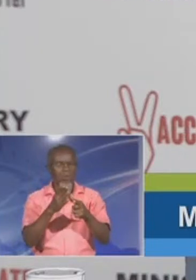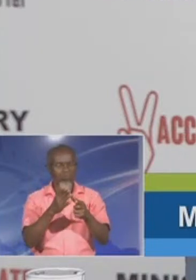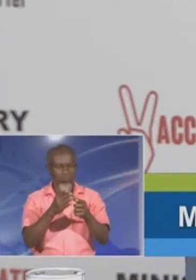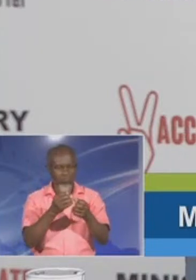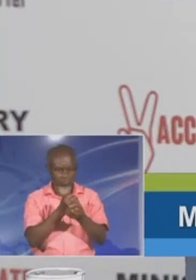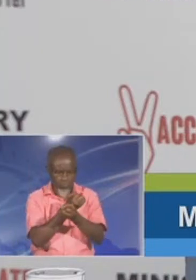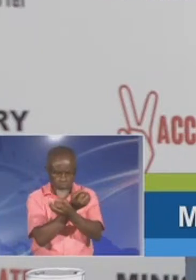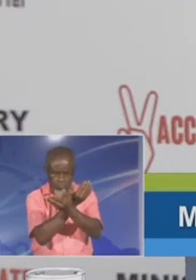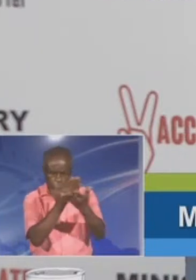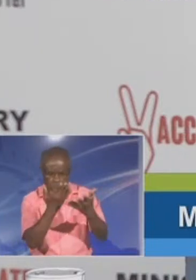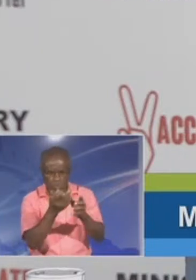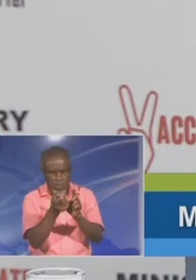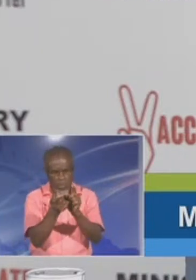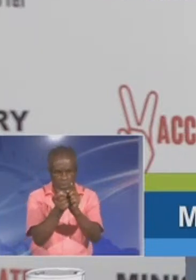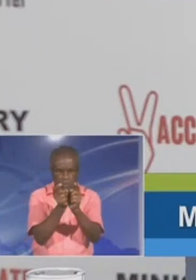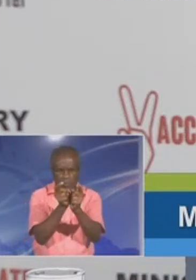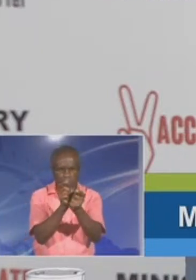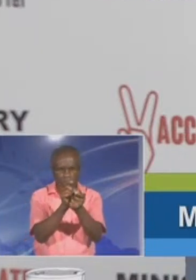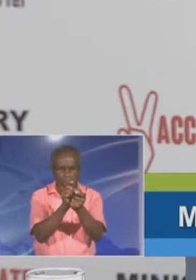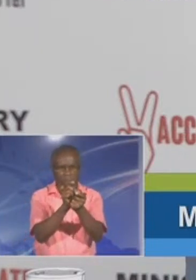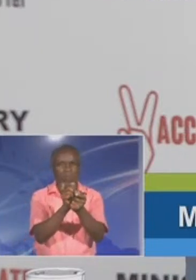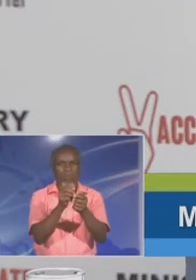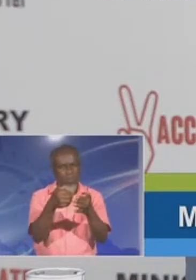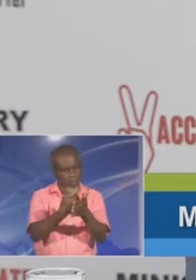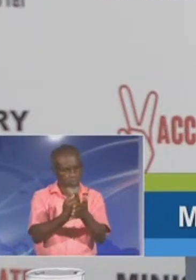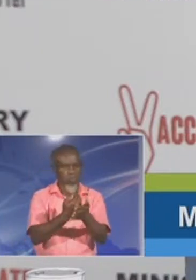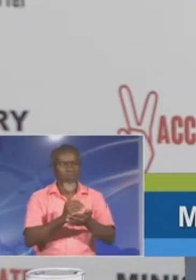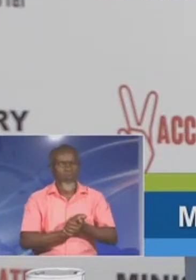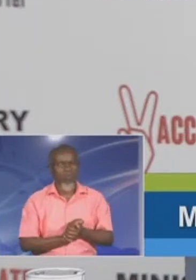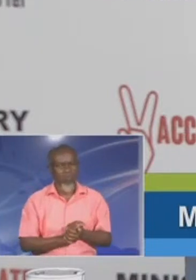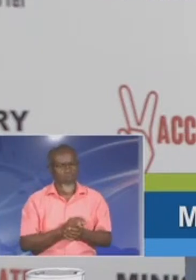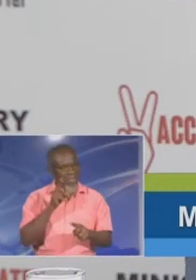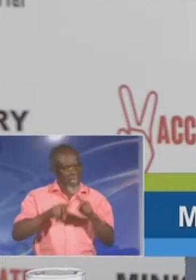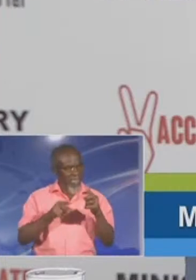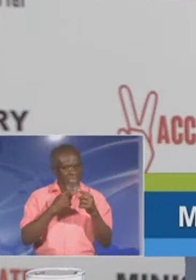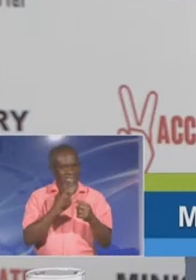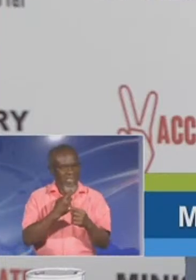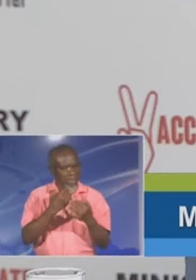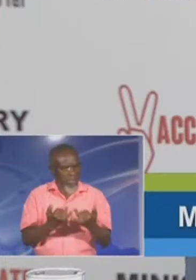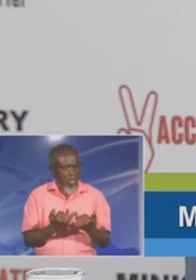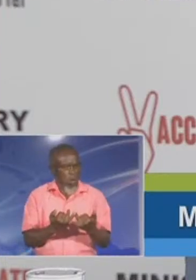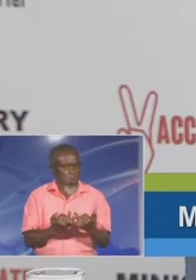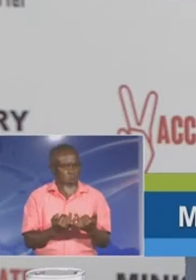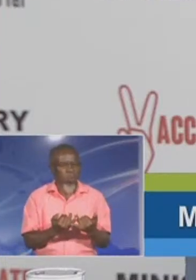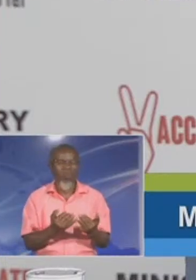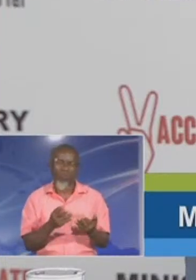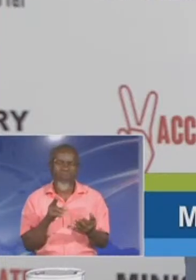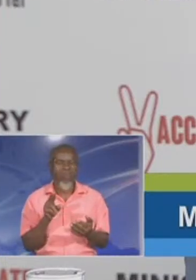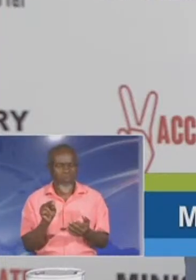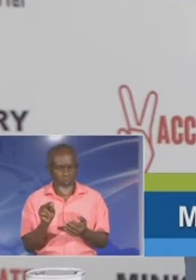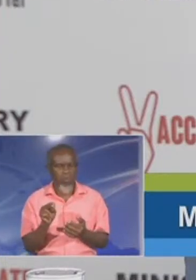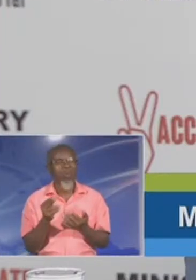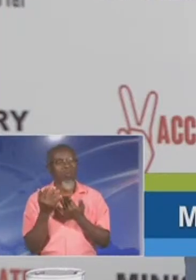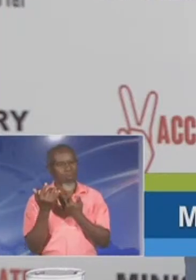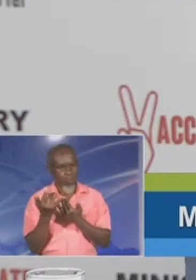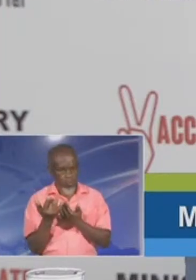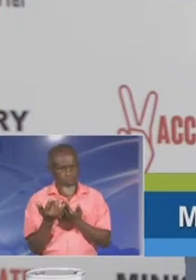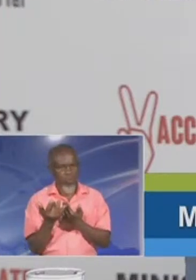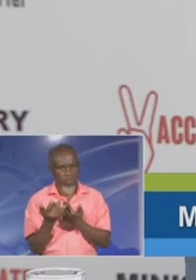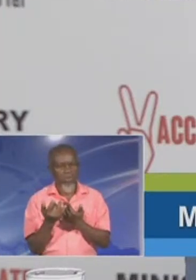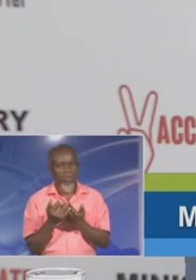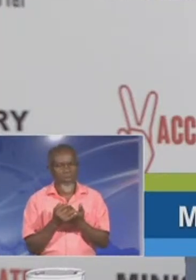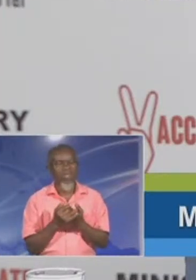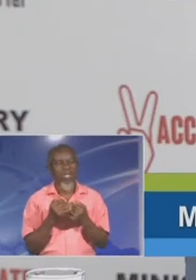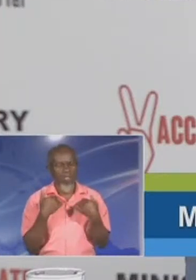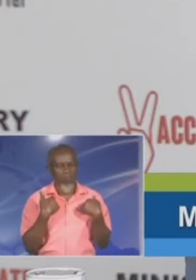meeting. It would again be preemptive to make any statements on what will be happening beyond this point until